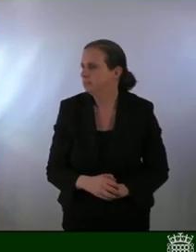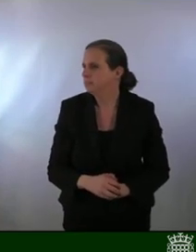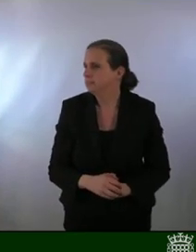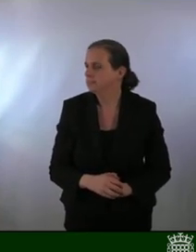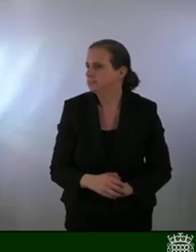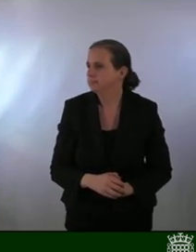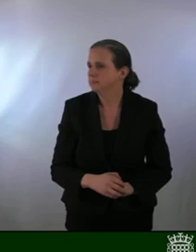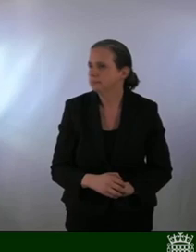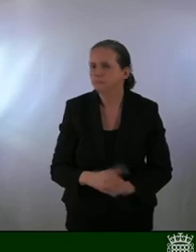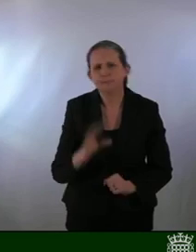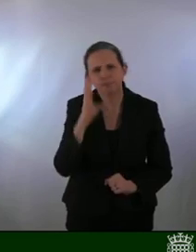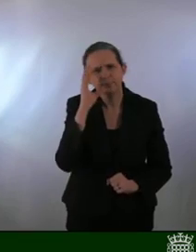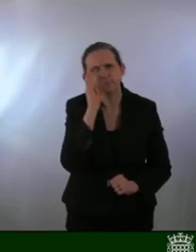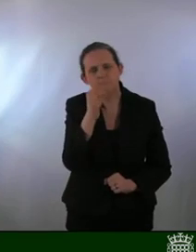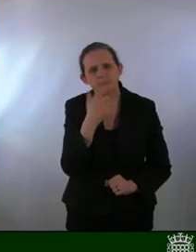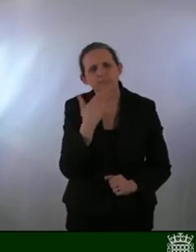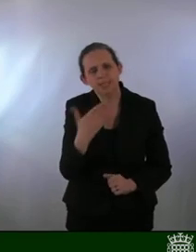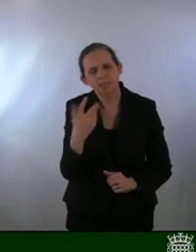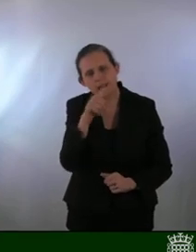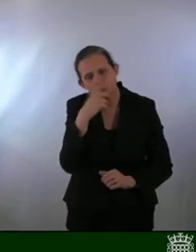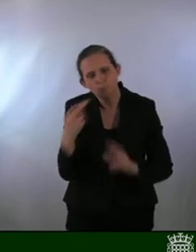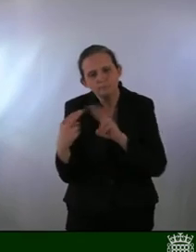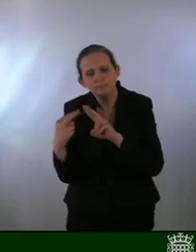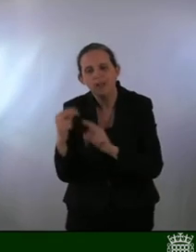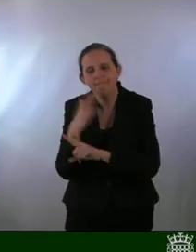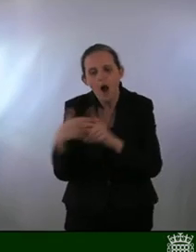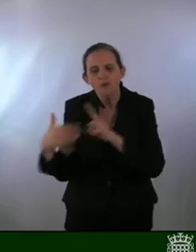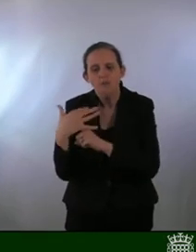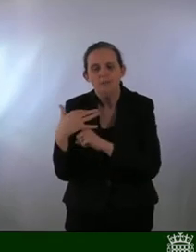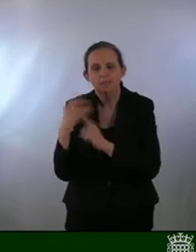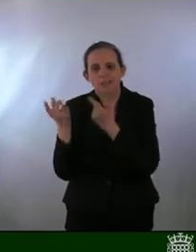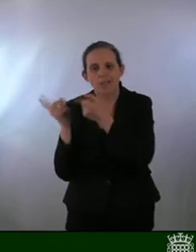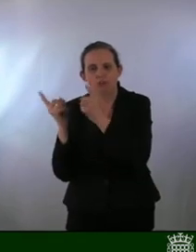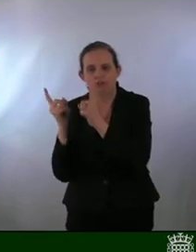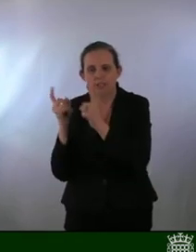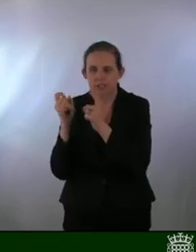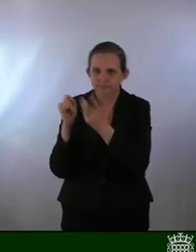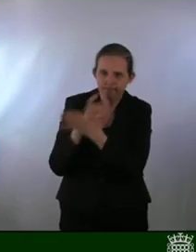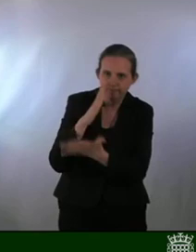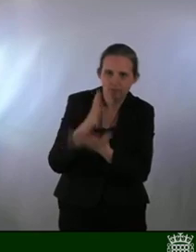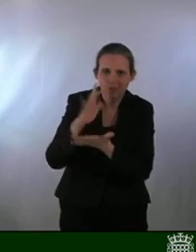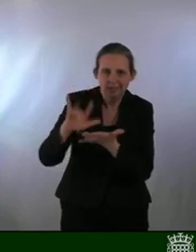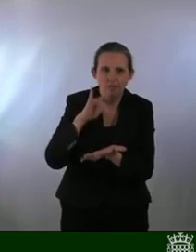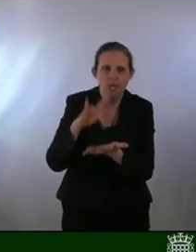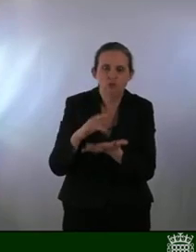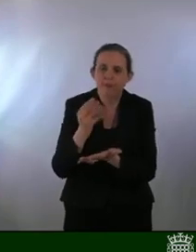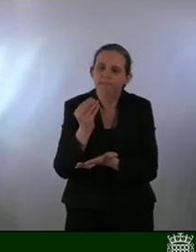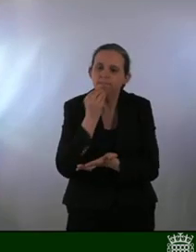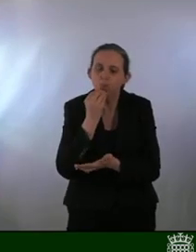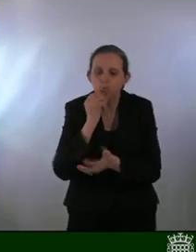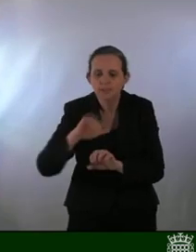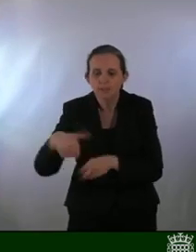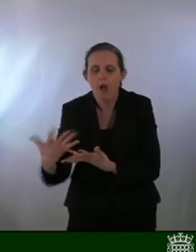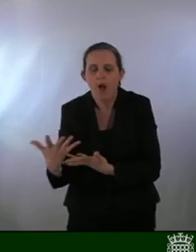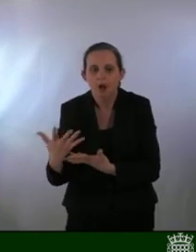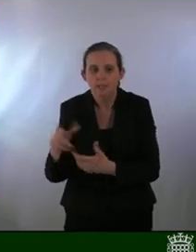State for Health please speak to his right honourable friend, the Environment Secretary, about what more can be done to guarantee essential food supplies to those who are symptomatic and